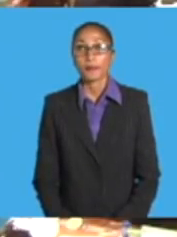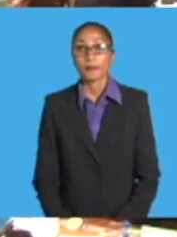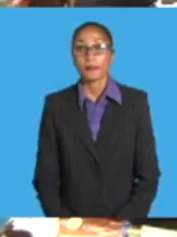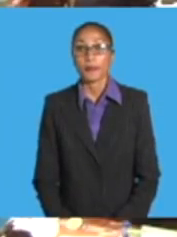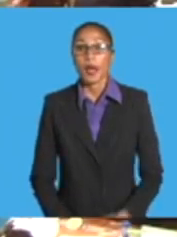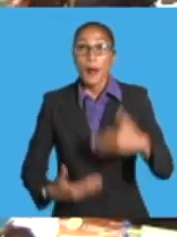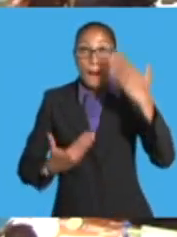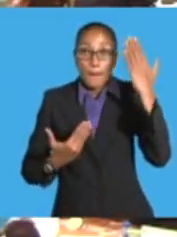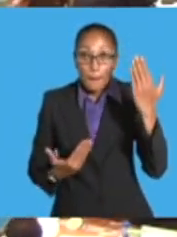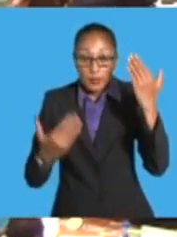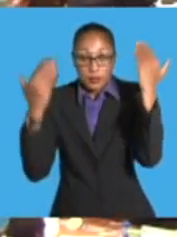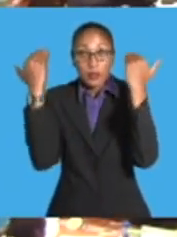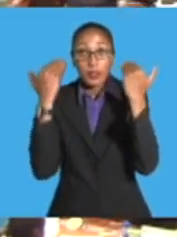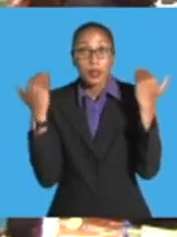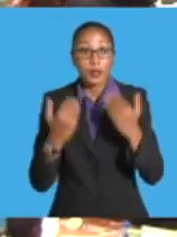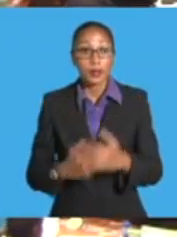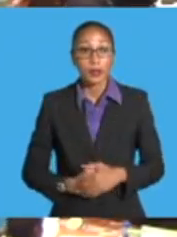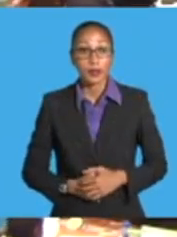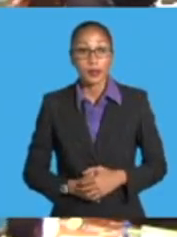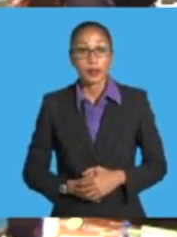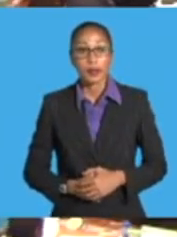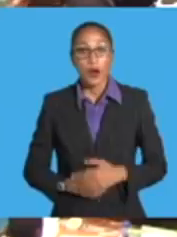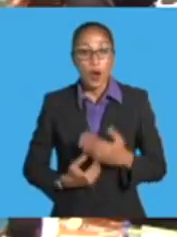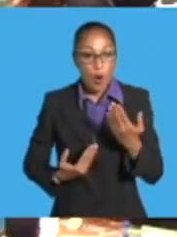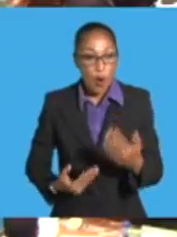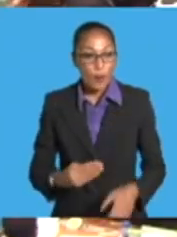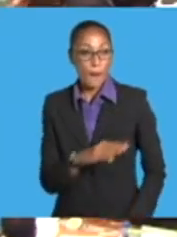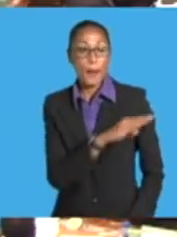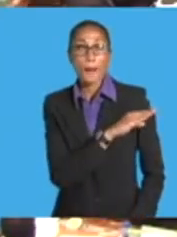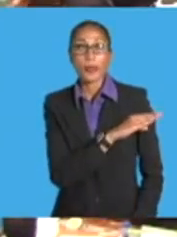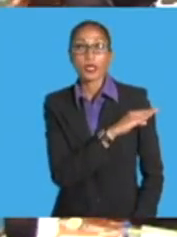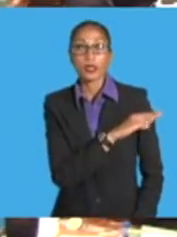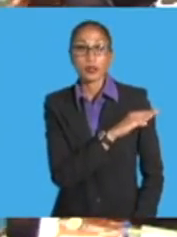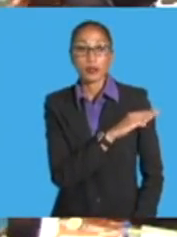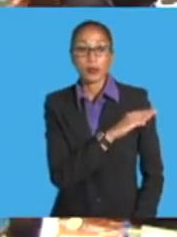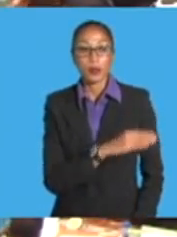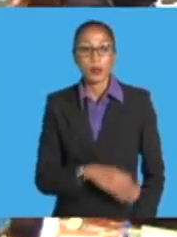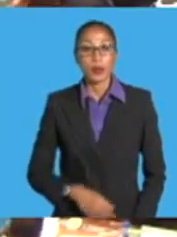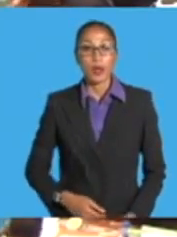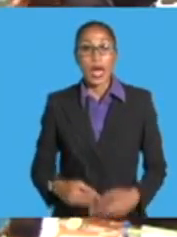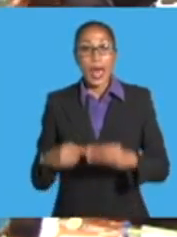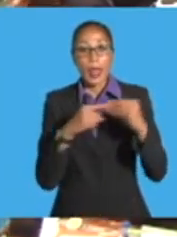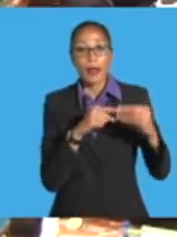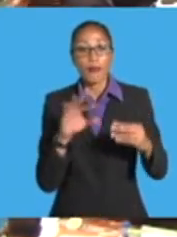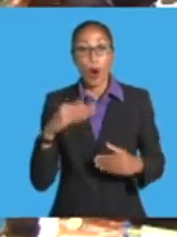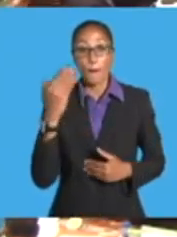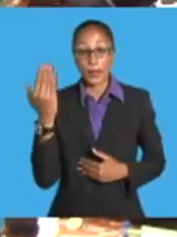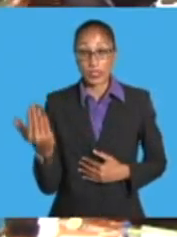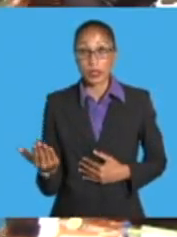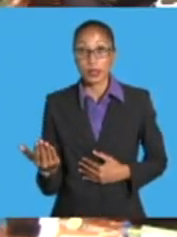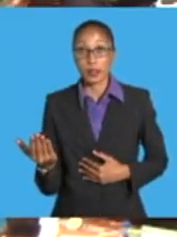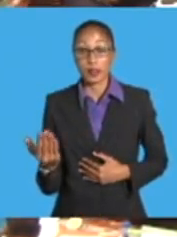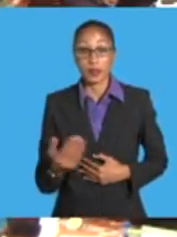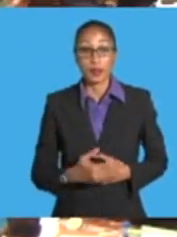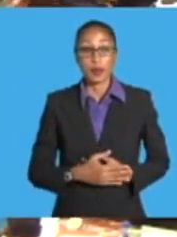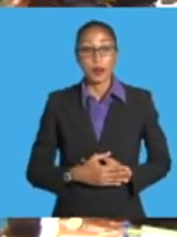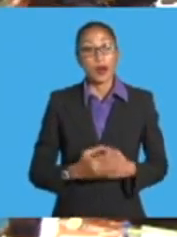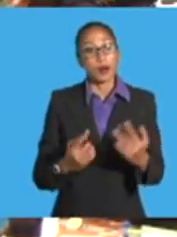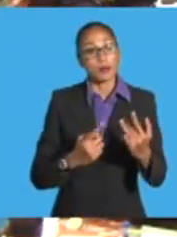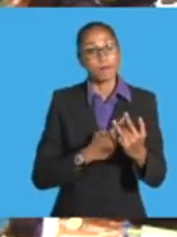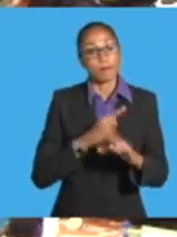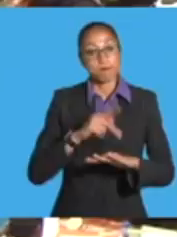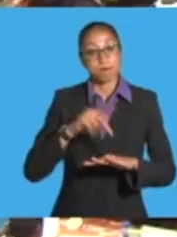Madam Speaker, Honorable Prime Minister, Honorable Leader of Opposition, Honorable Cabinet